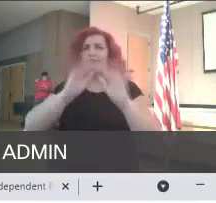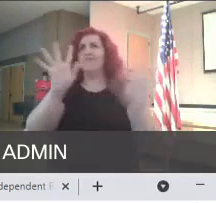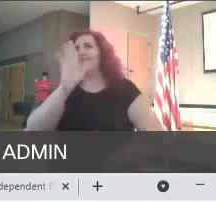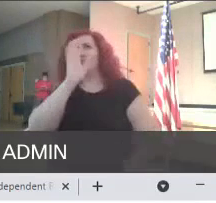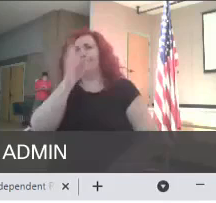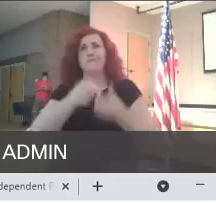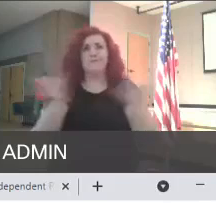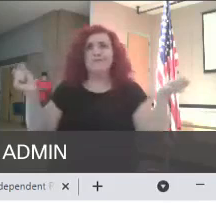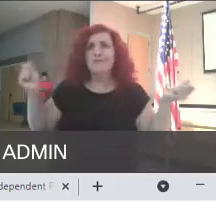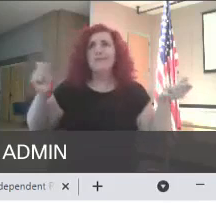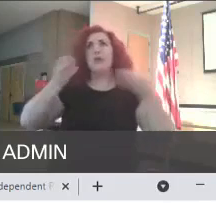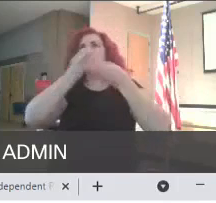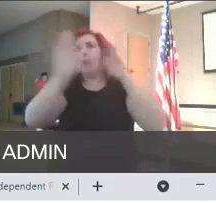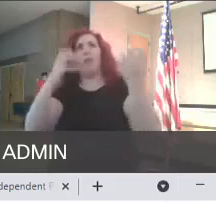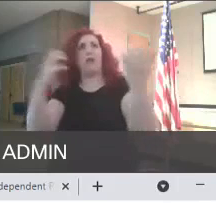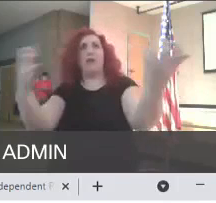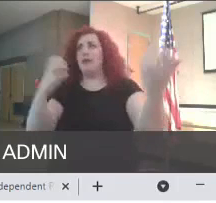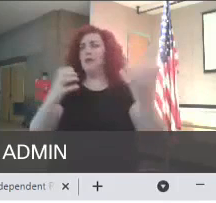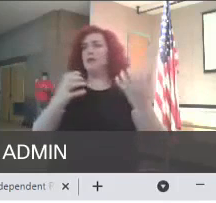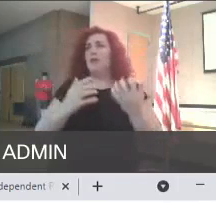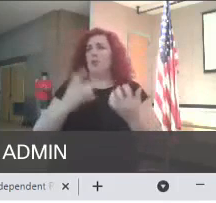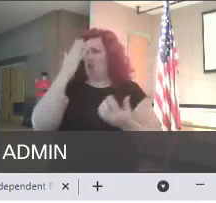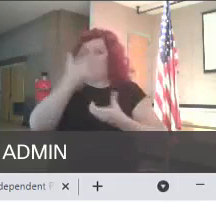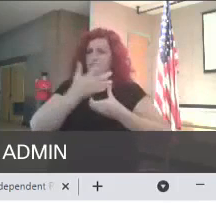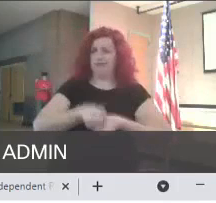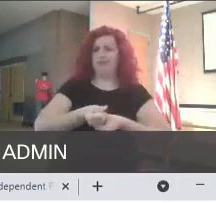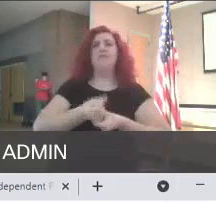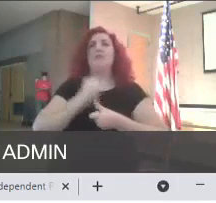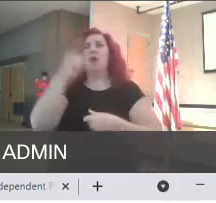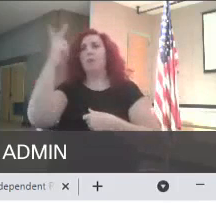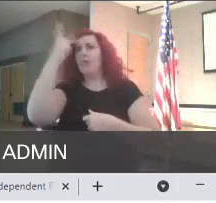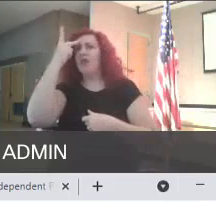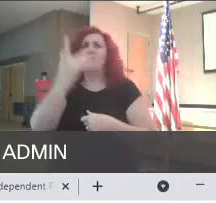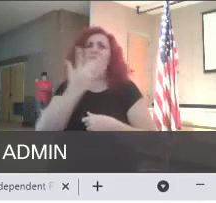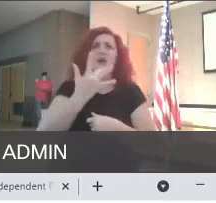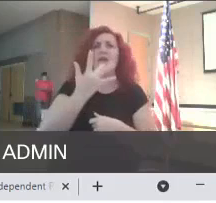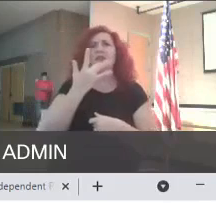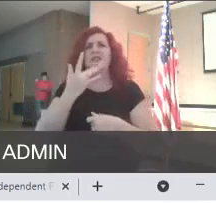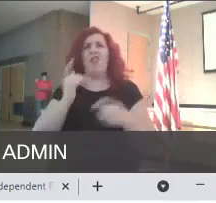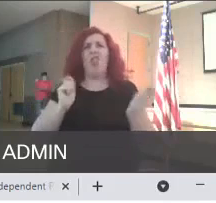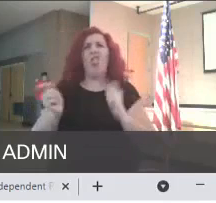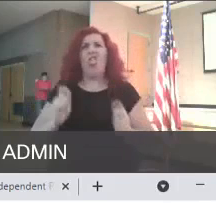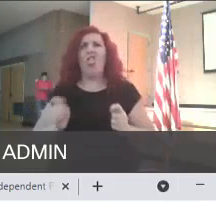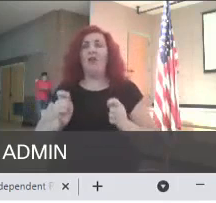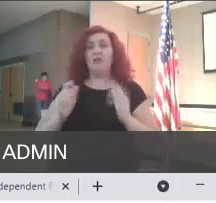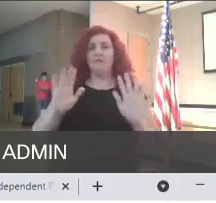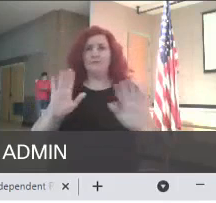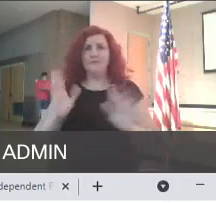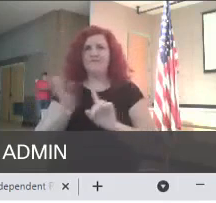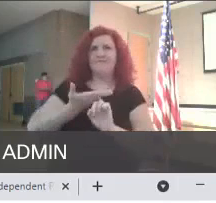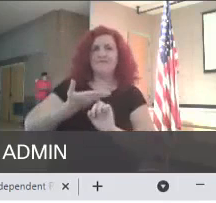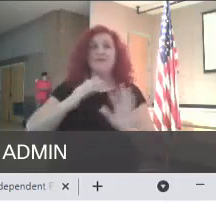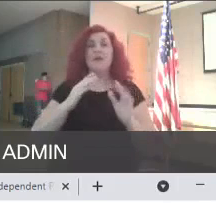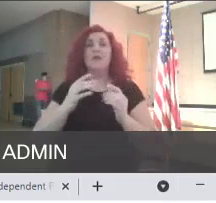public so that we can feel confident that it's as free from political bias and tampering as possible. I have several concerns about this